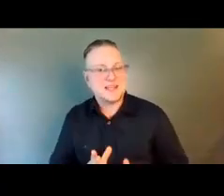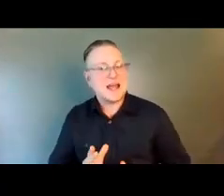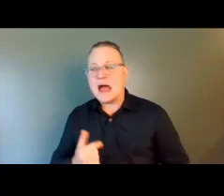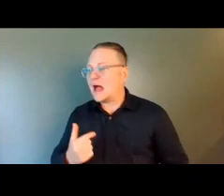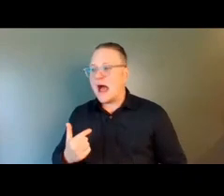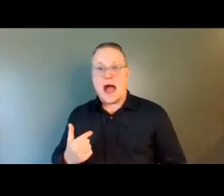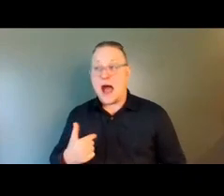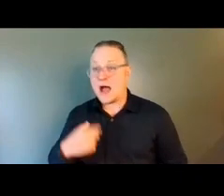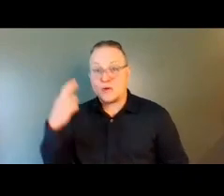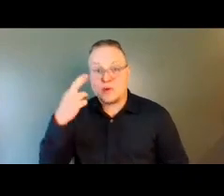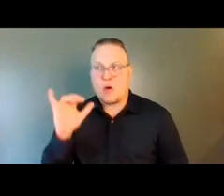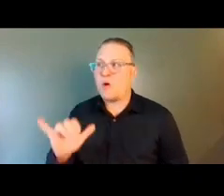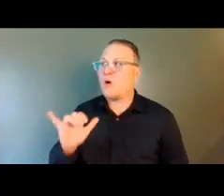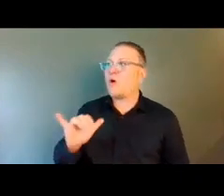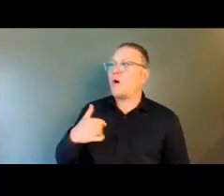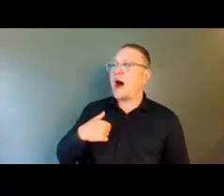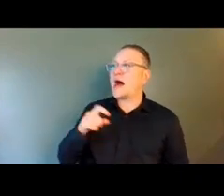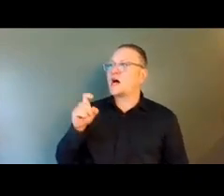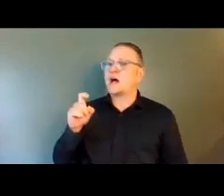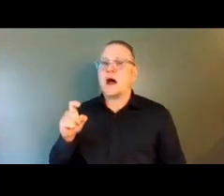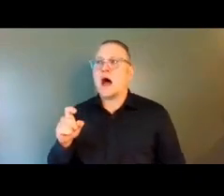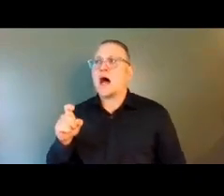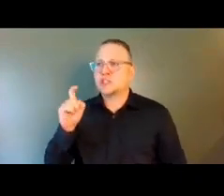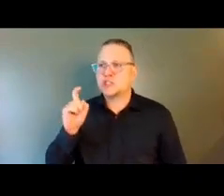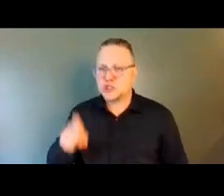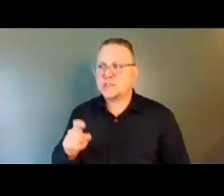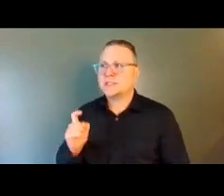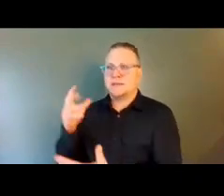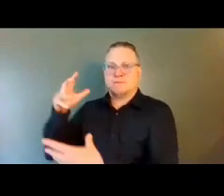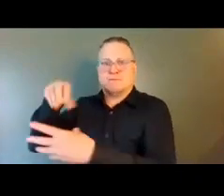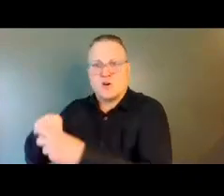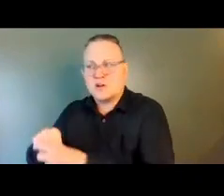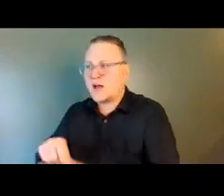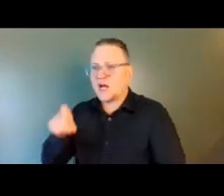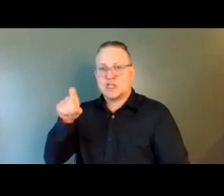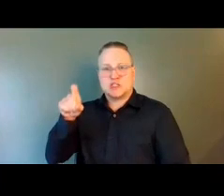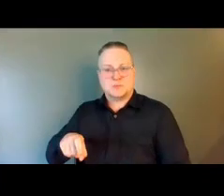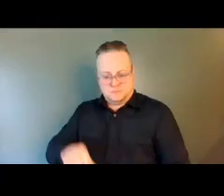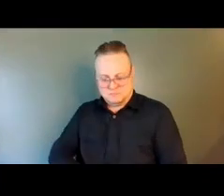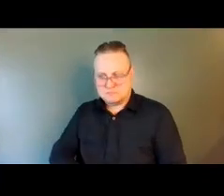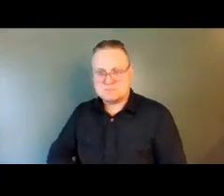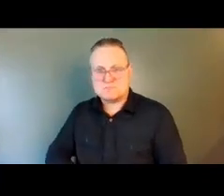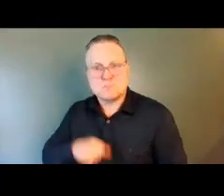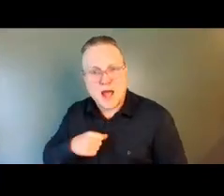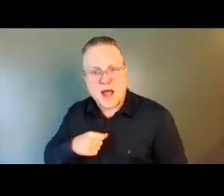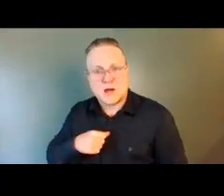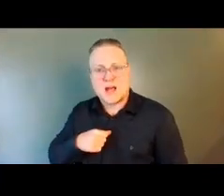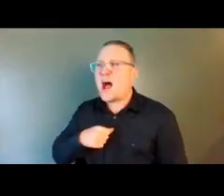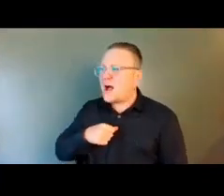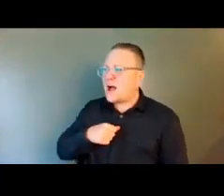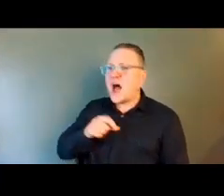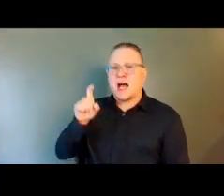and seeming as much as non-disabled as I could, but really that I was part of something that I